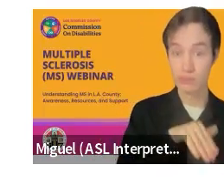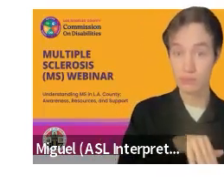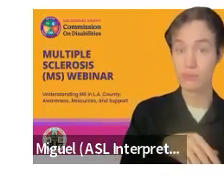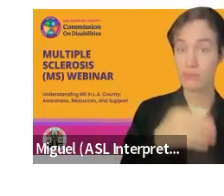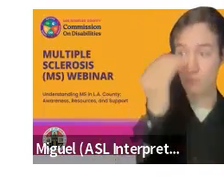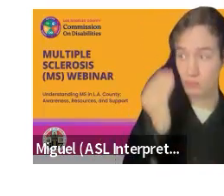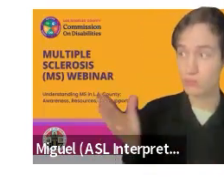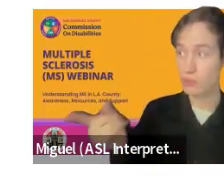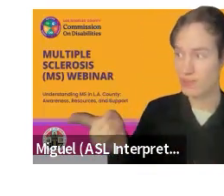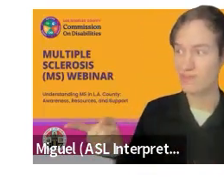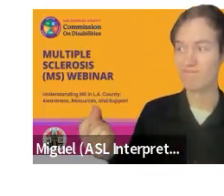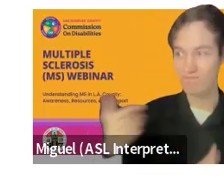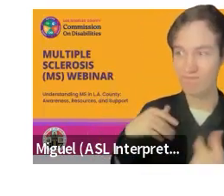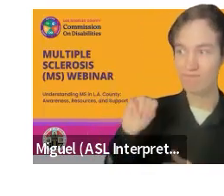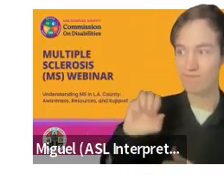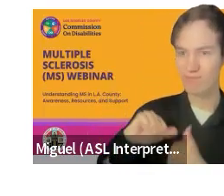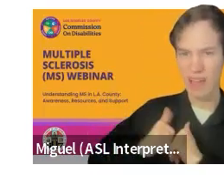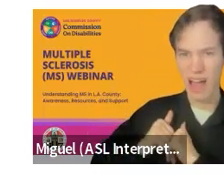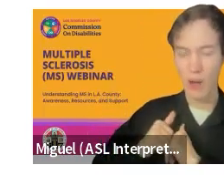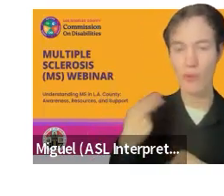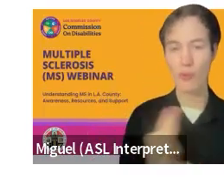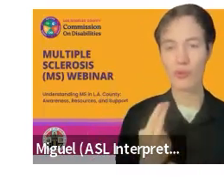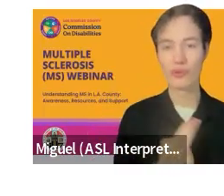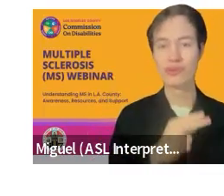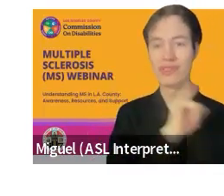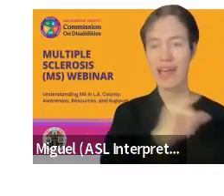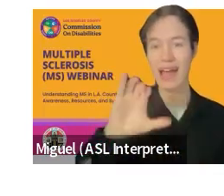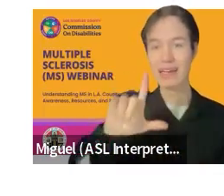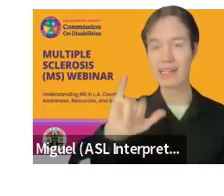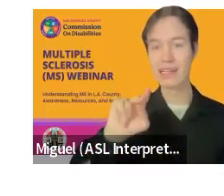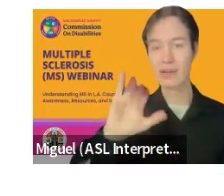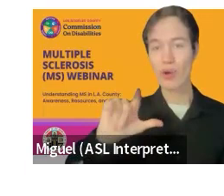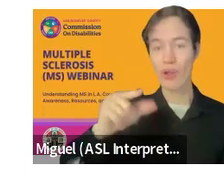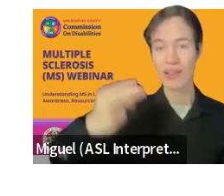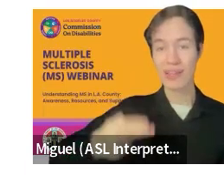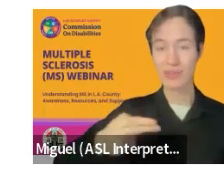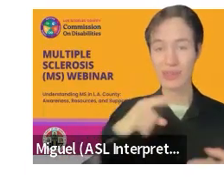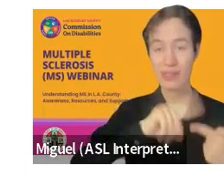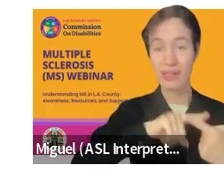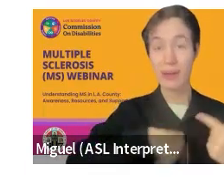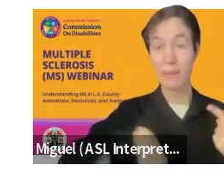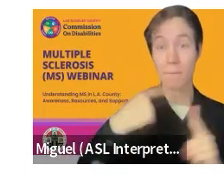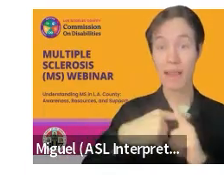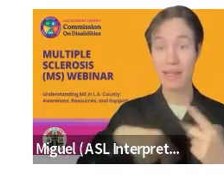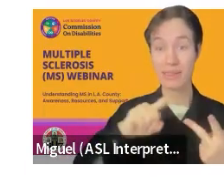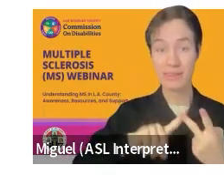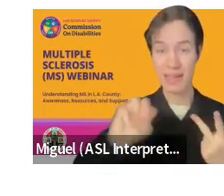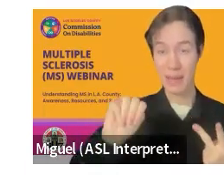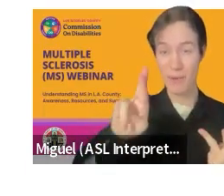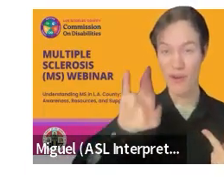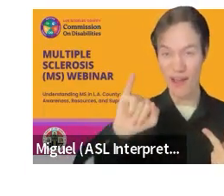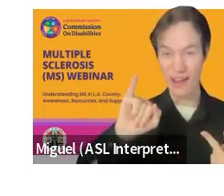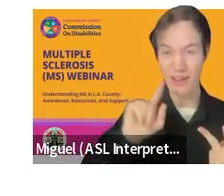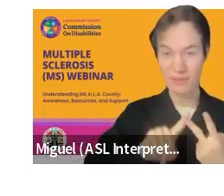using that clinical history plus MRI findings. So the MRI findings that my patient had, those are very classic